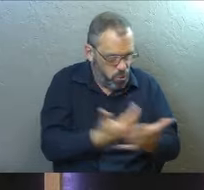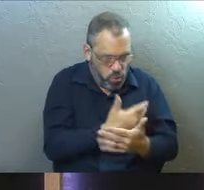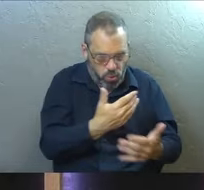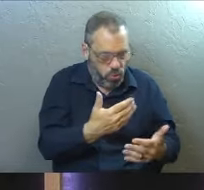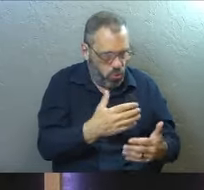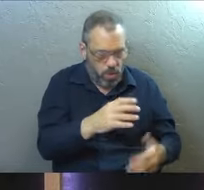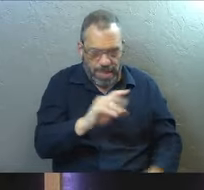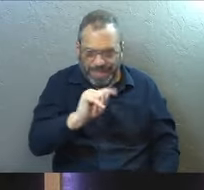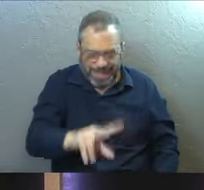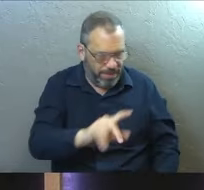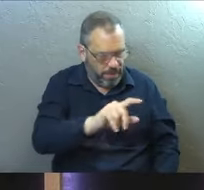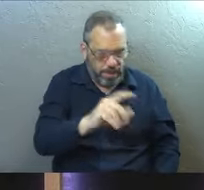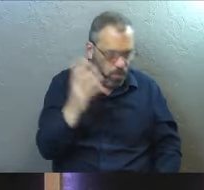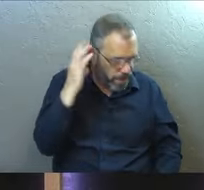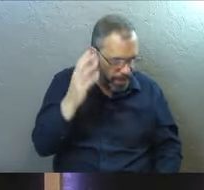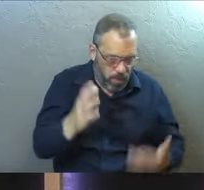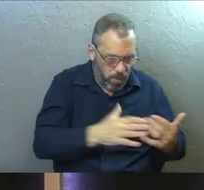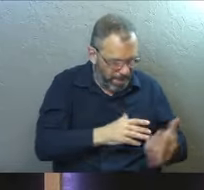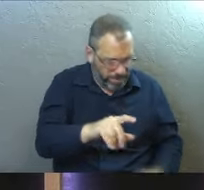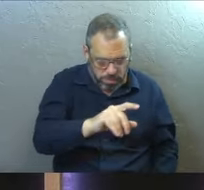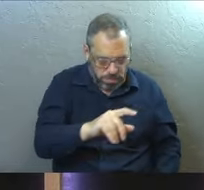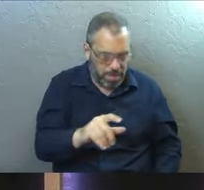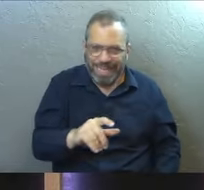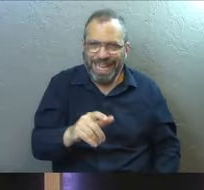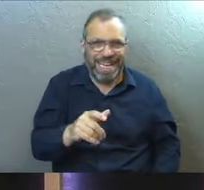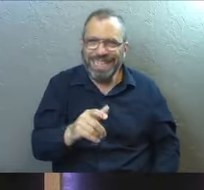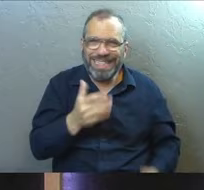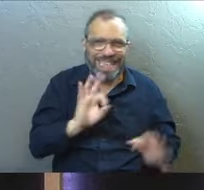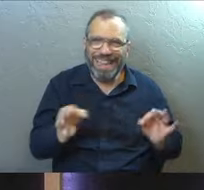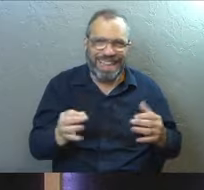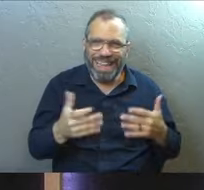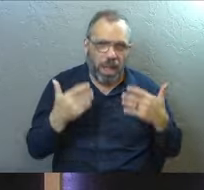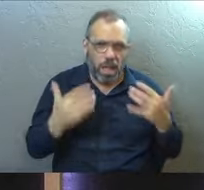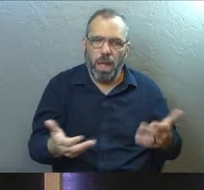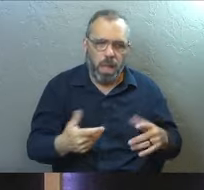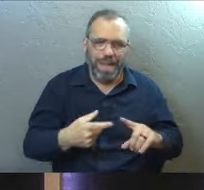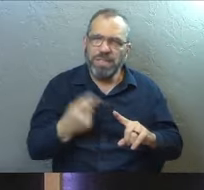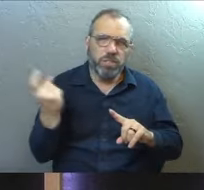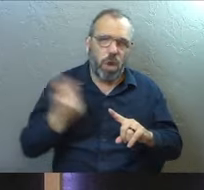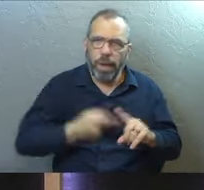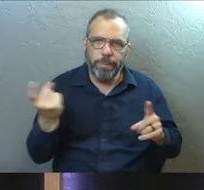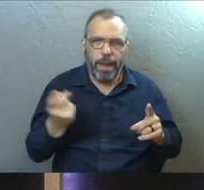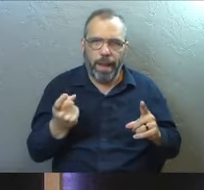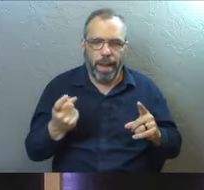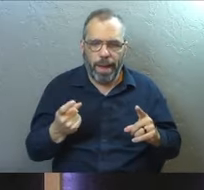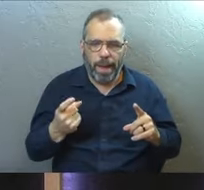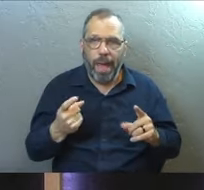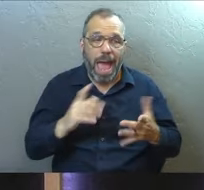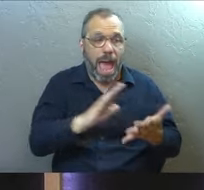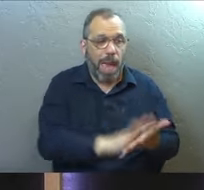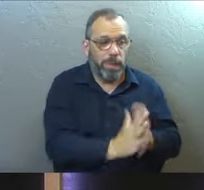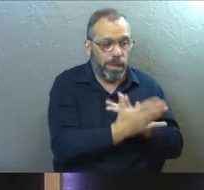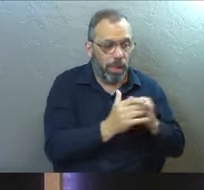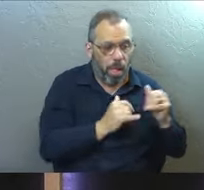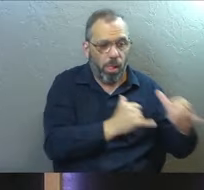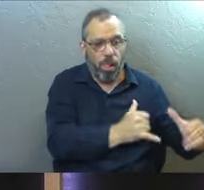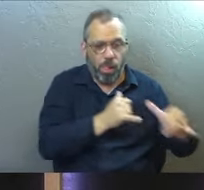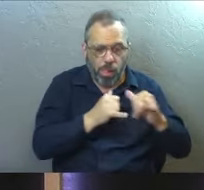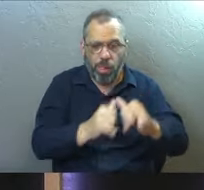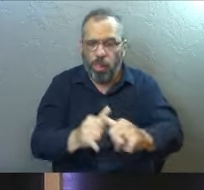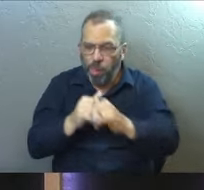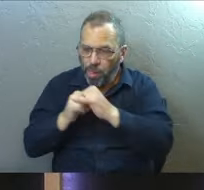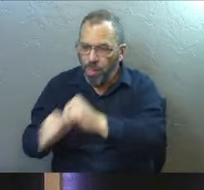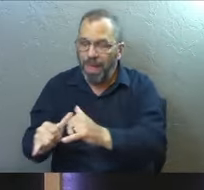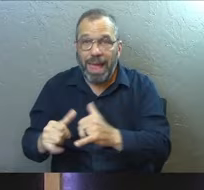turn on, right? I'm gonna be formed without putting in any effort. And my worldview is gonna be formed and I'm gonna start to look like a certain person and I've